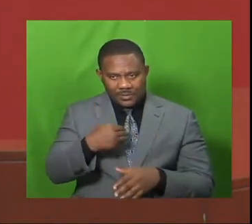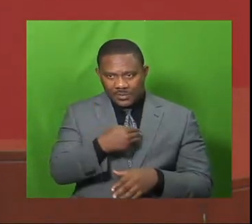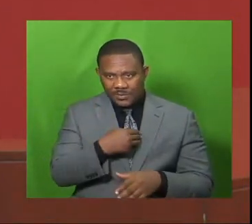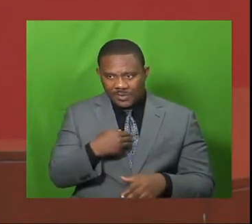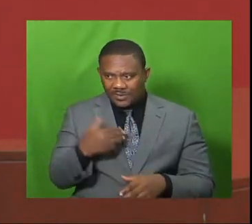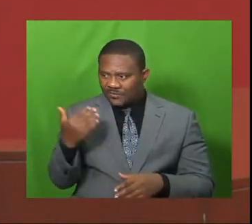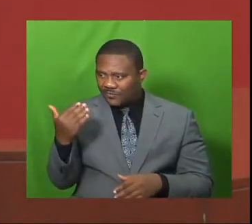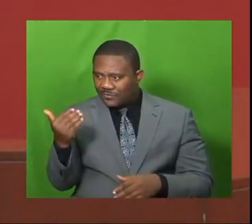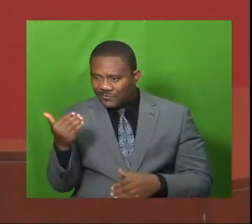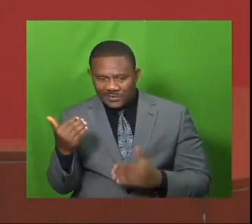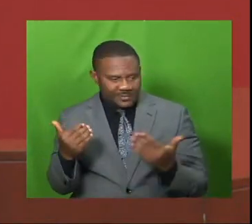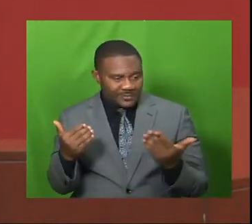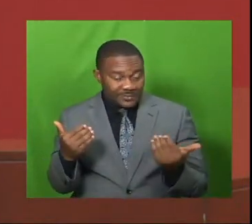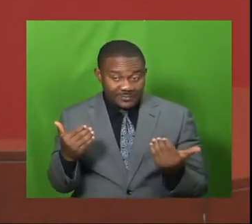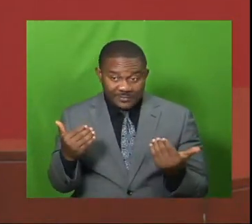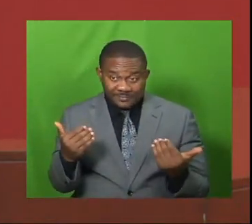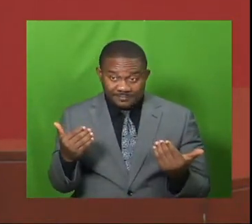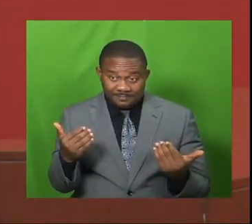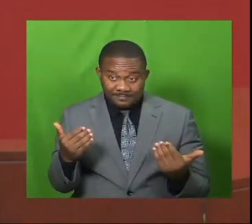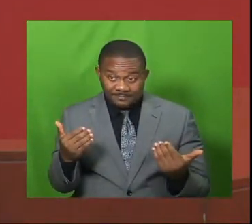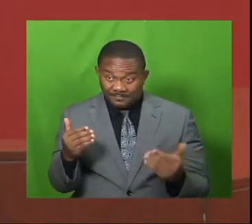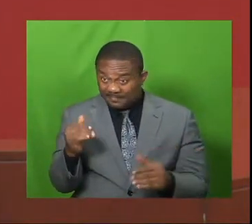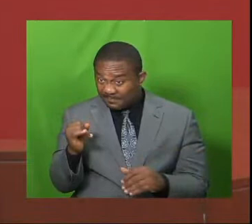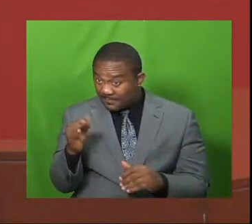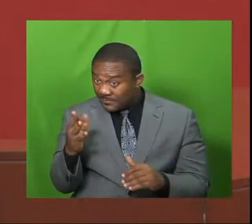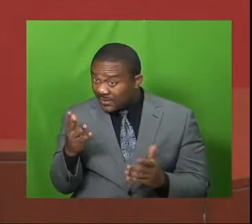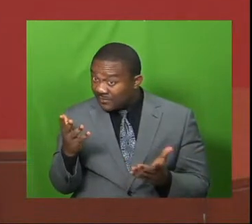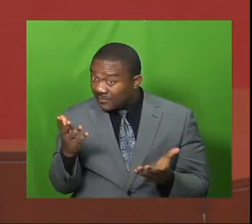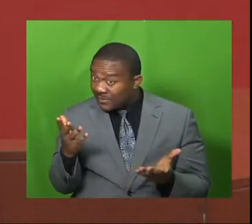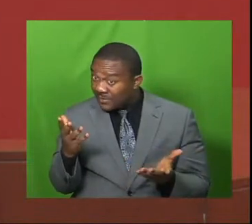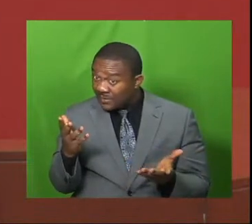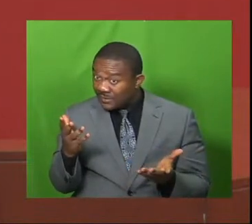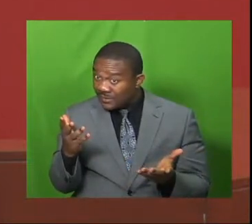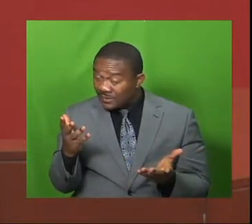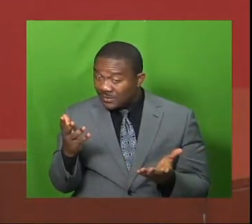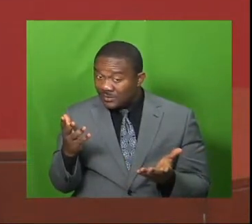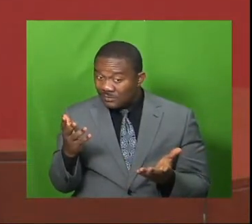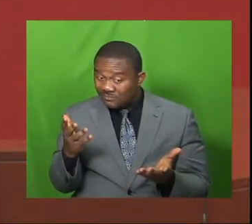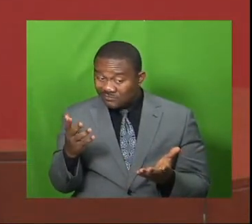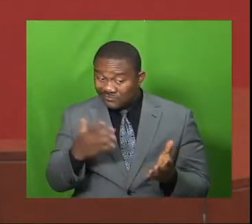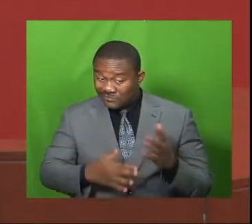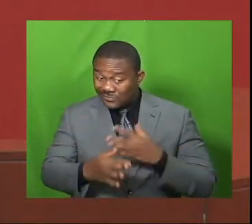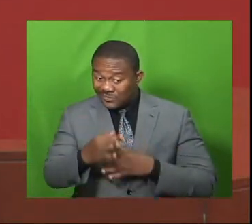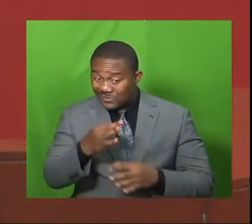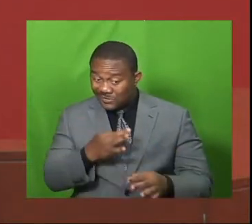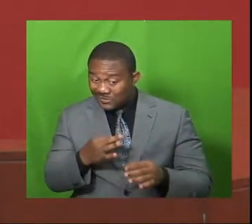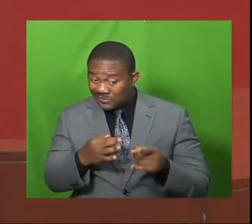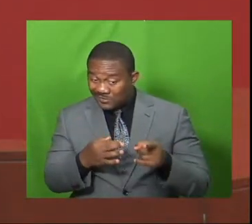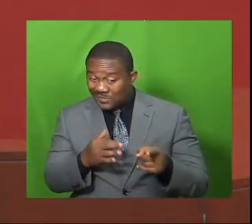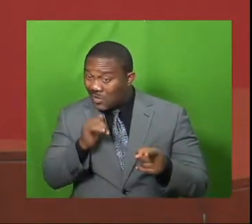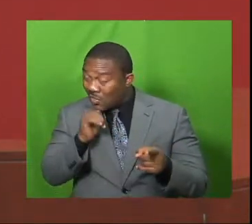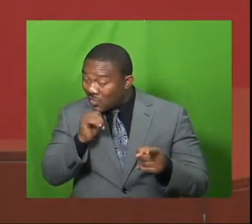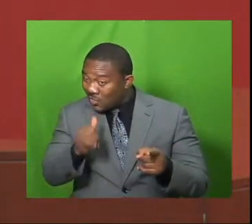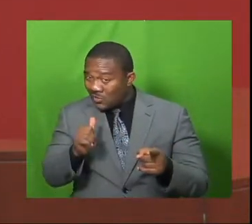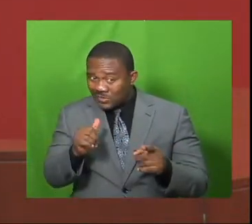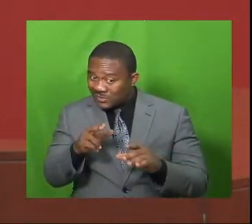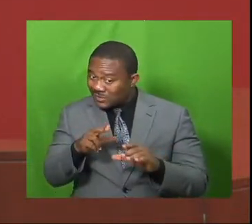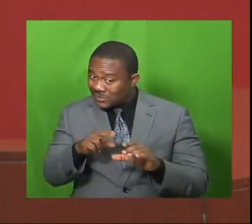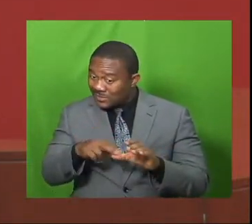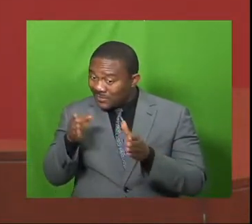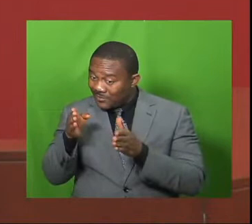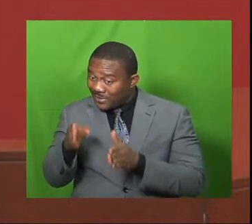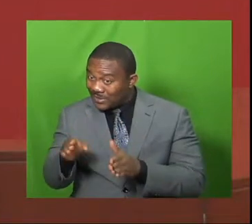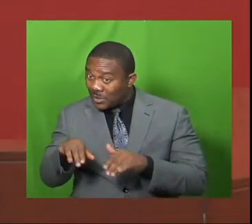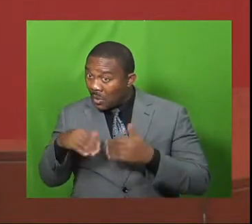minutes. So if you present somebody who is not a chairperson or a ranking,